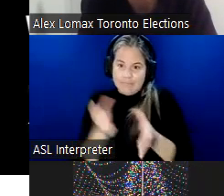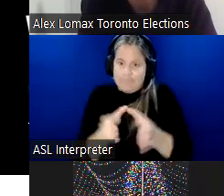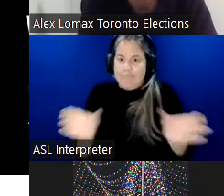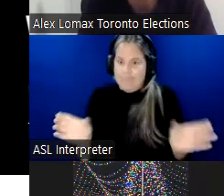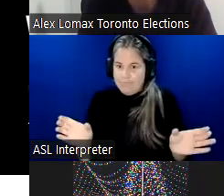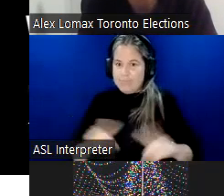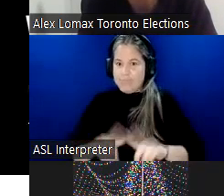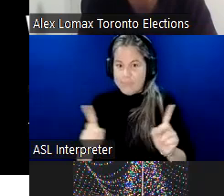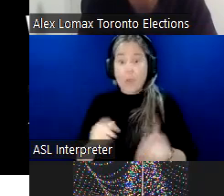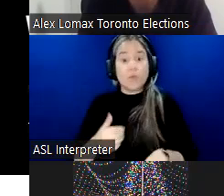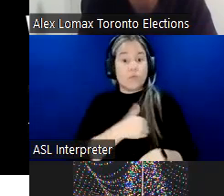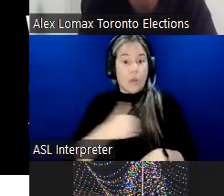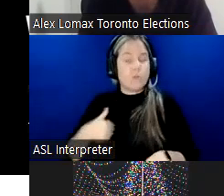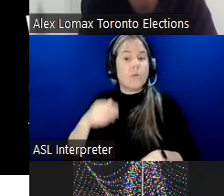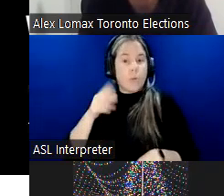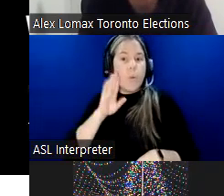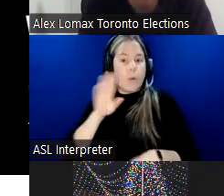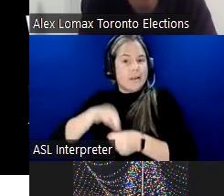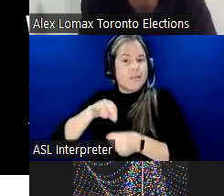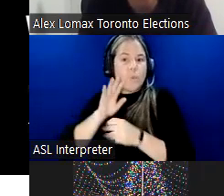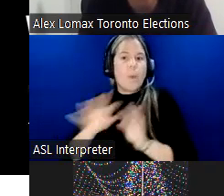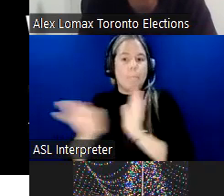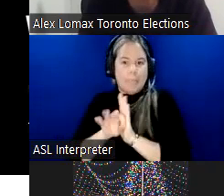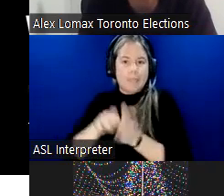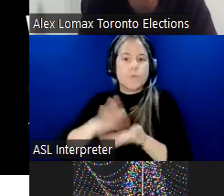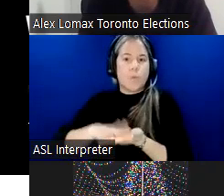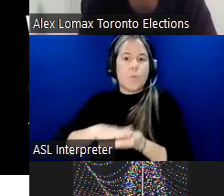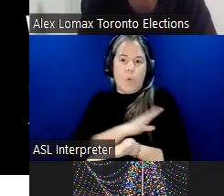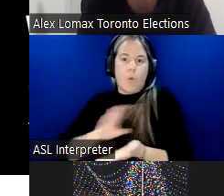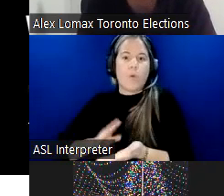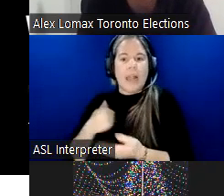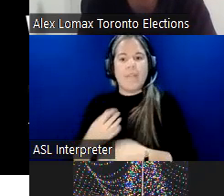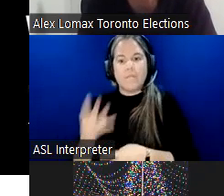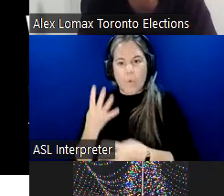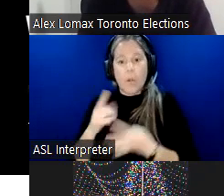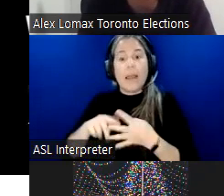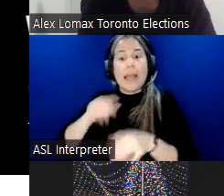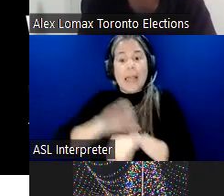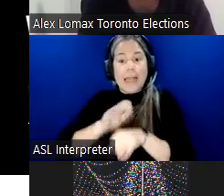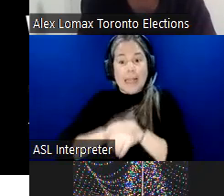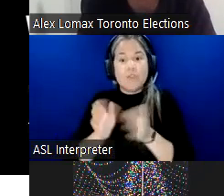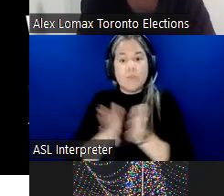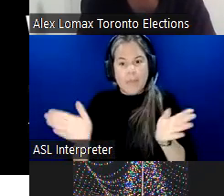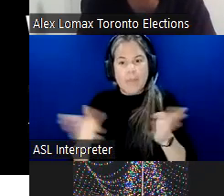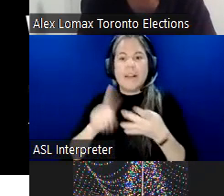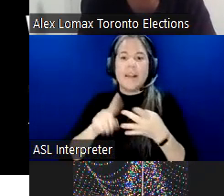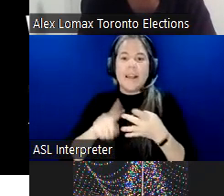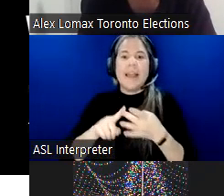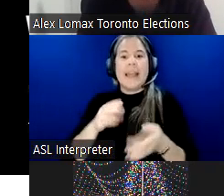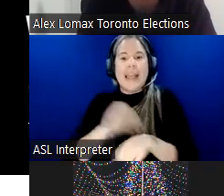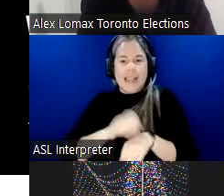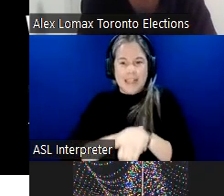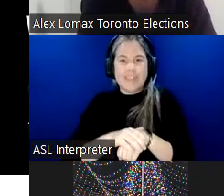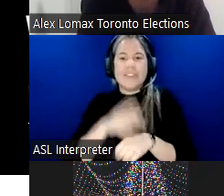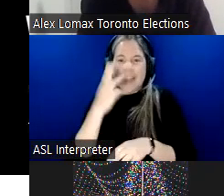Elections administers the school board trustee elections on behalf of the 4 school boards, which are English Public, English Catholic, French Public, and French